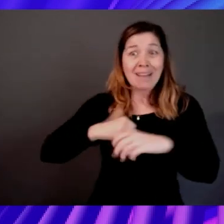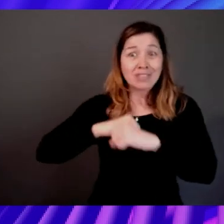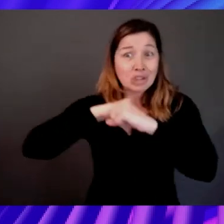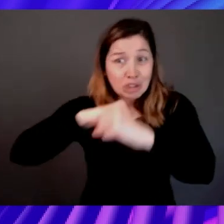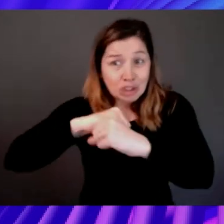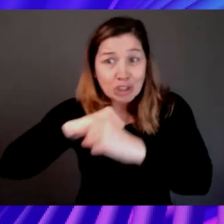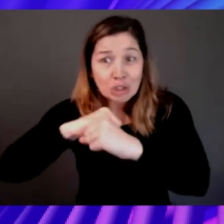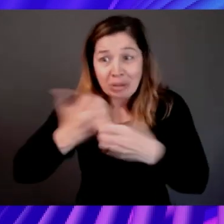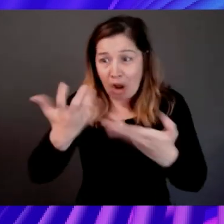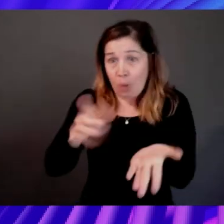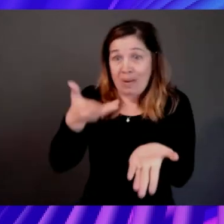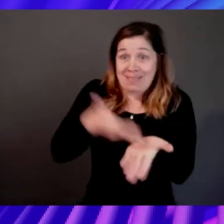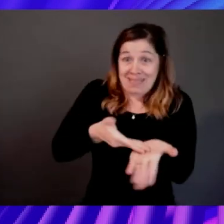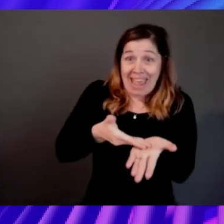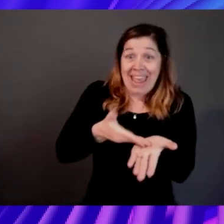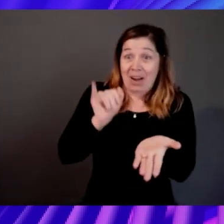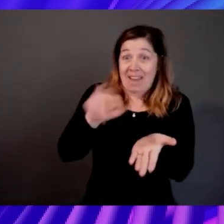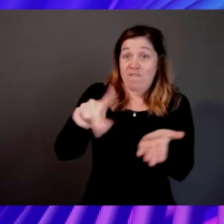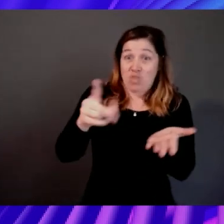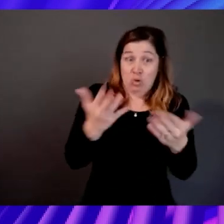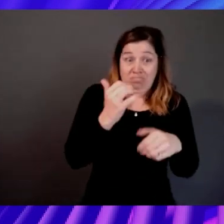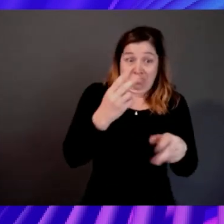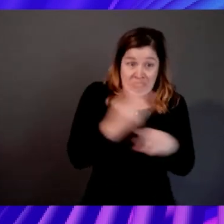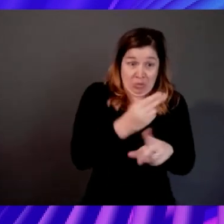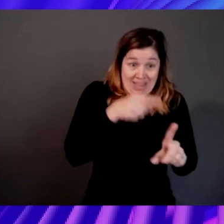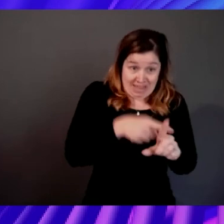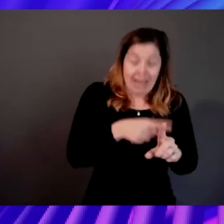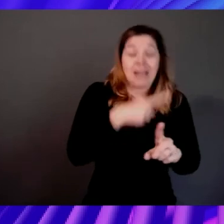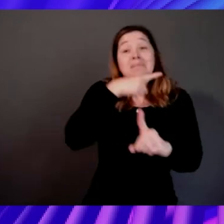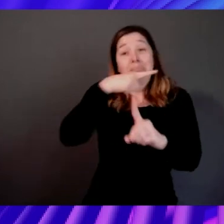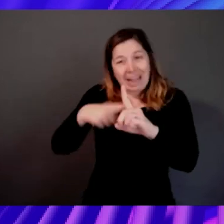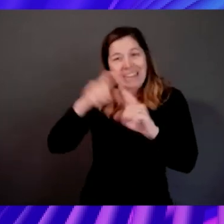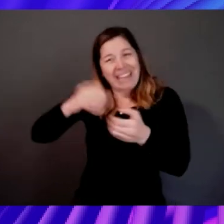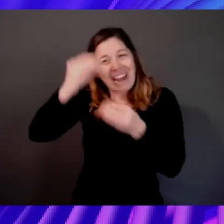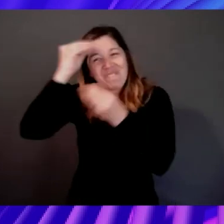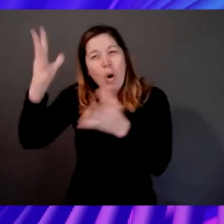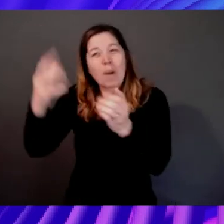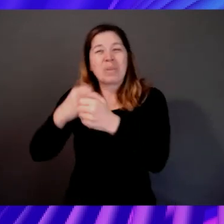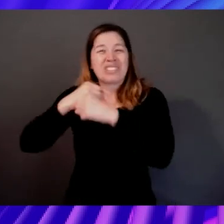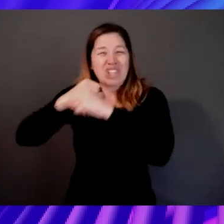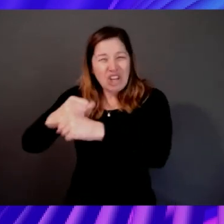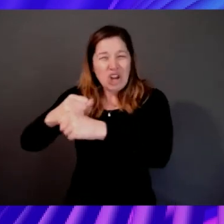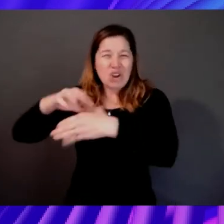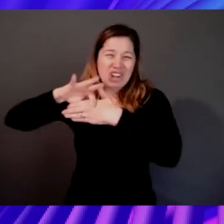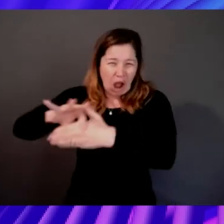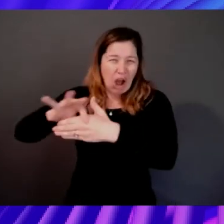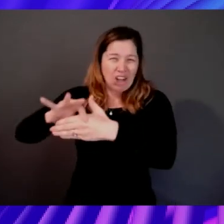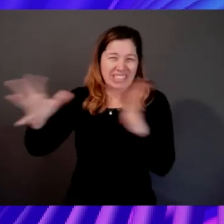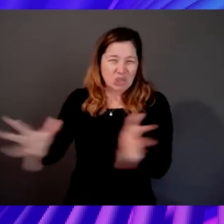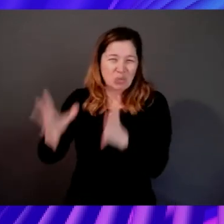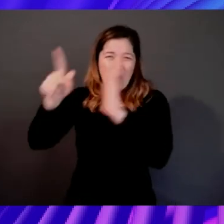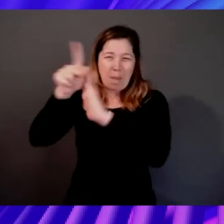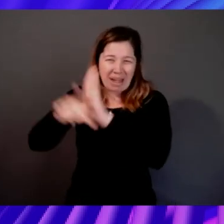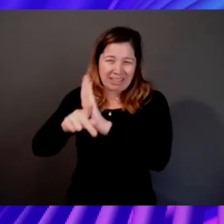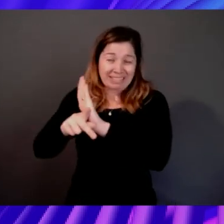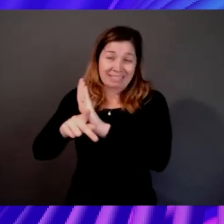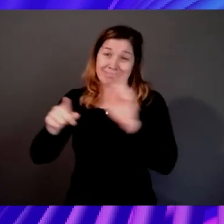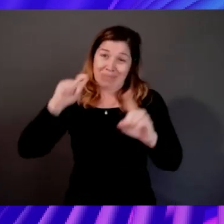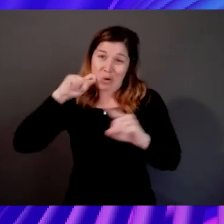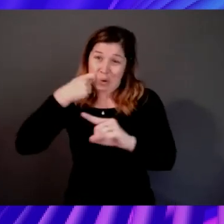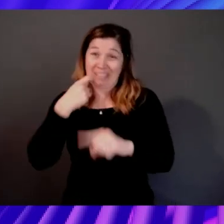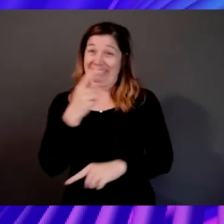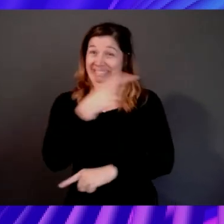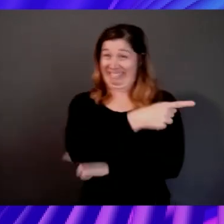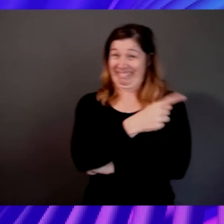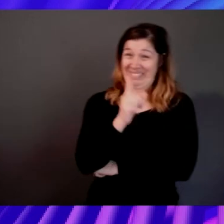can also inform them with security content-driven policies, Correct. which is really cool. Yeah, absolutely. And speaking of really cool, John, this